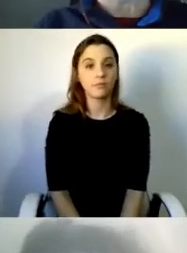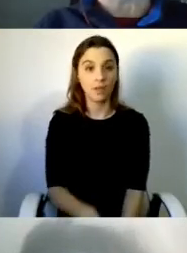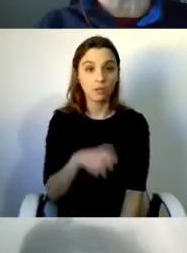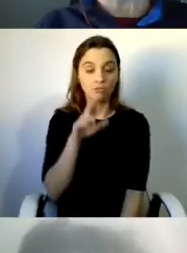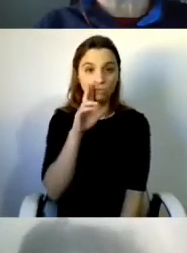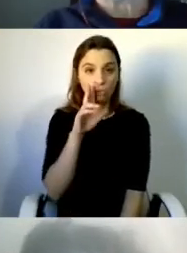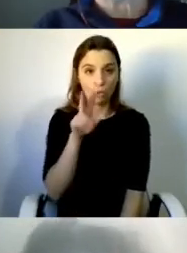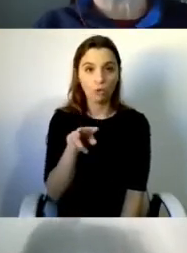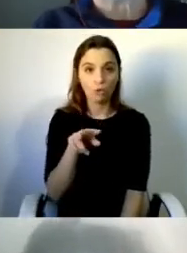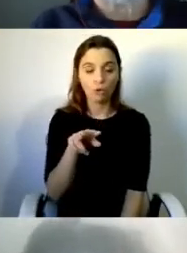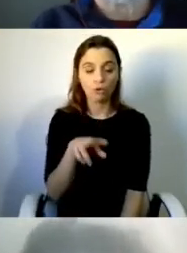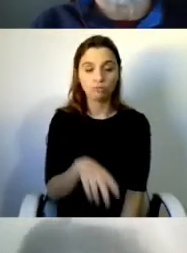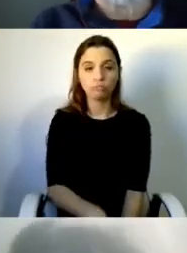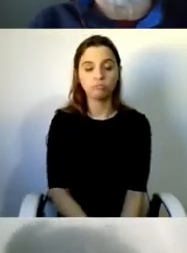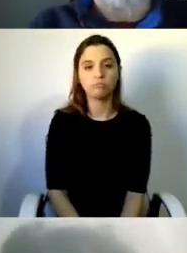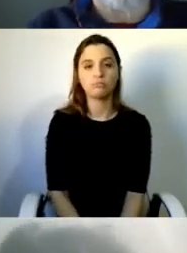the presentation?